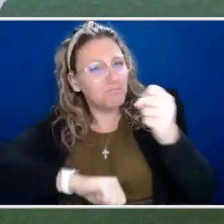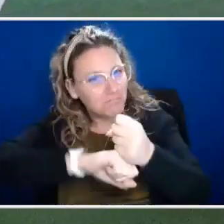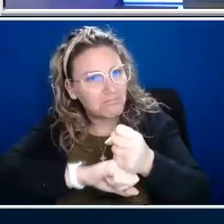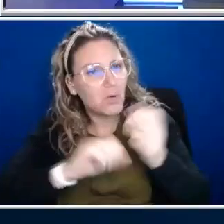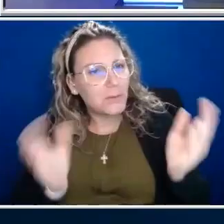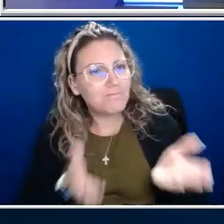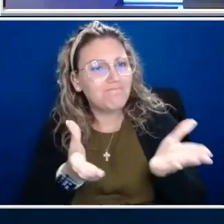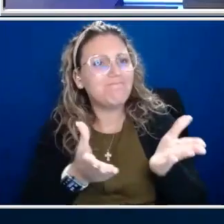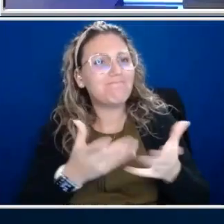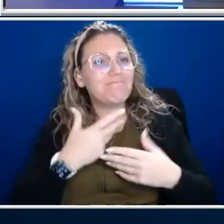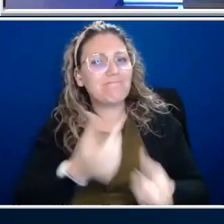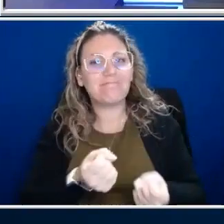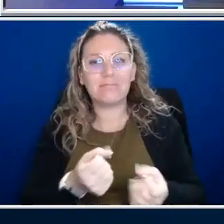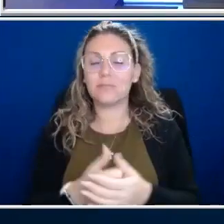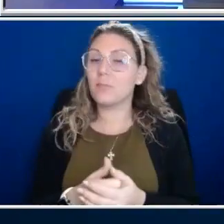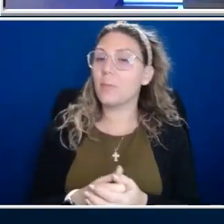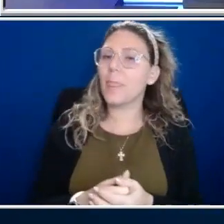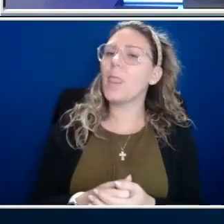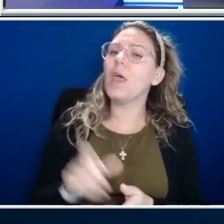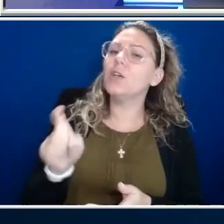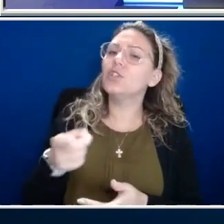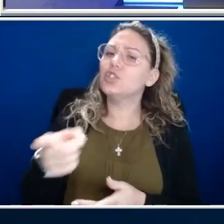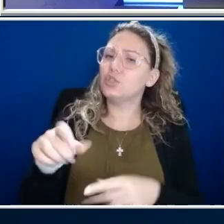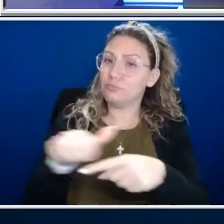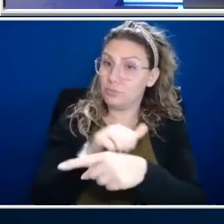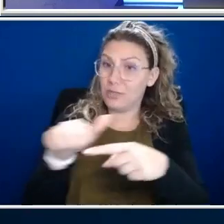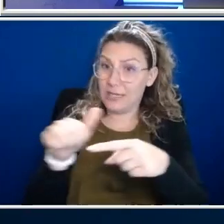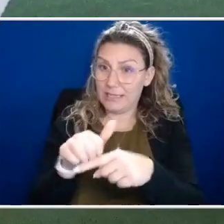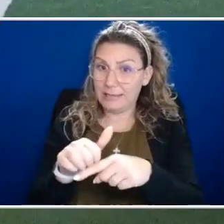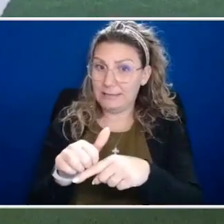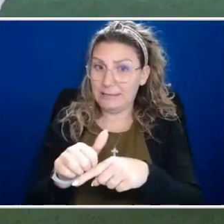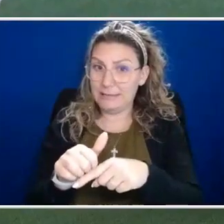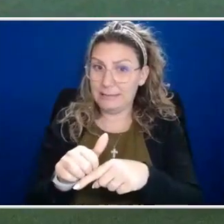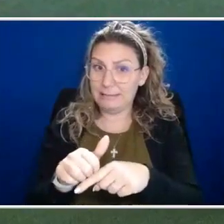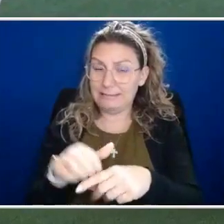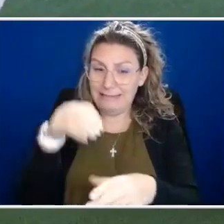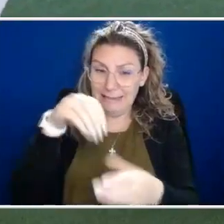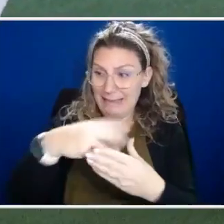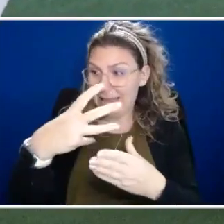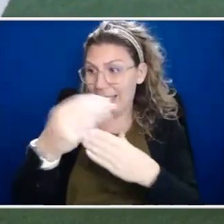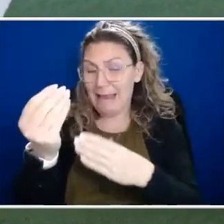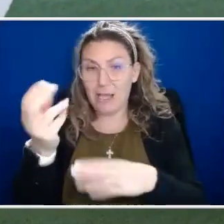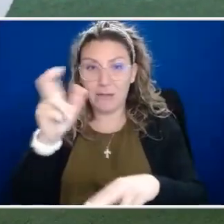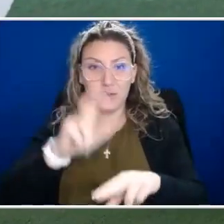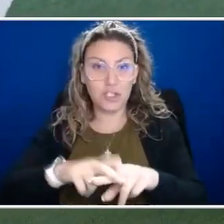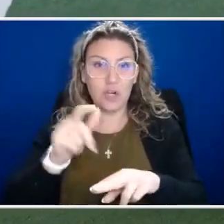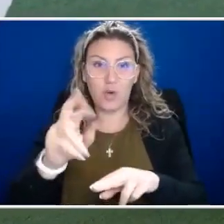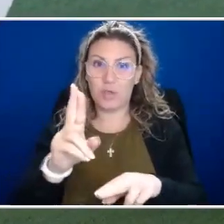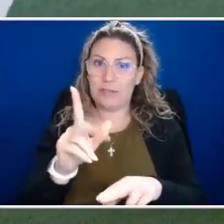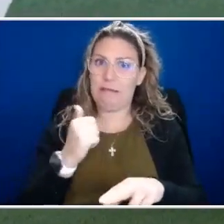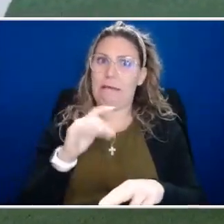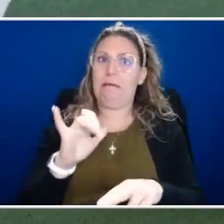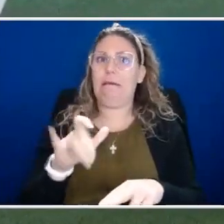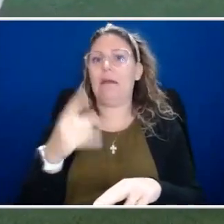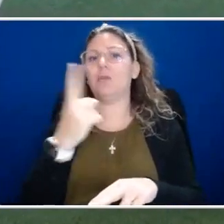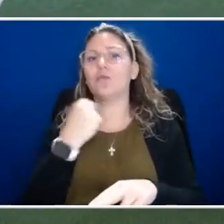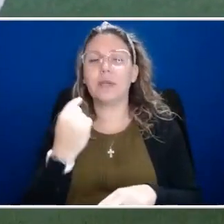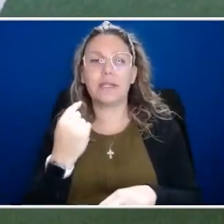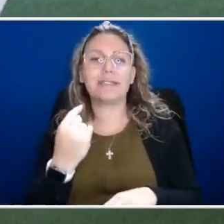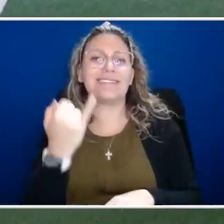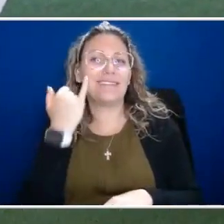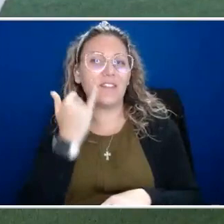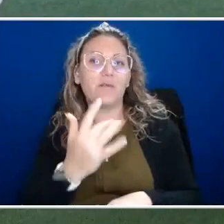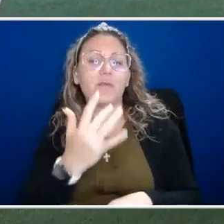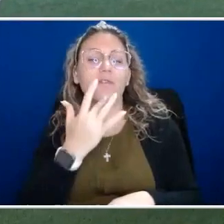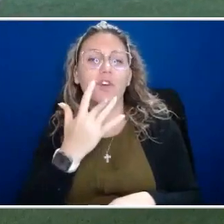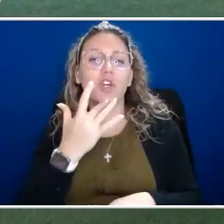she practice getting in and out of a chair, or is that too risky right off the bat if she prefers being in a wheelchair? No, I